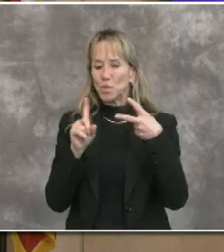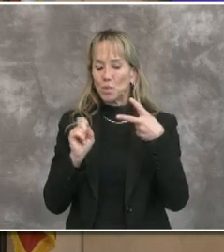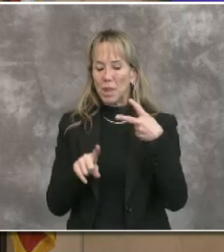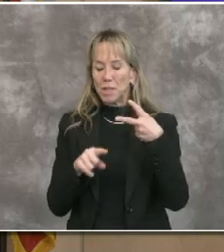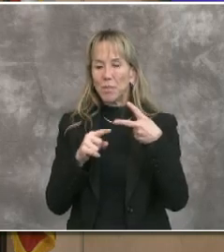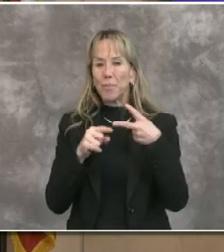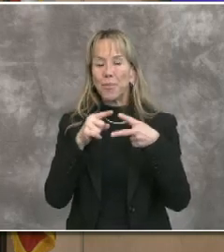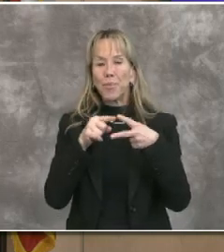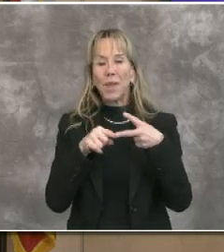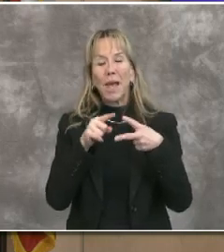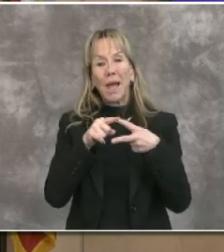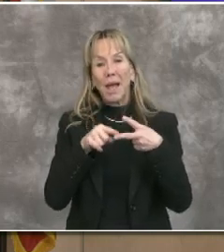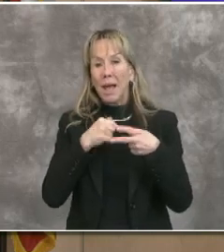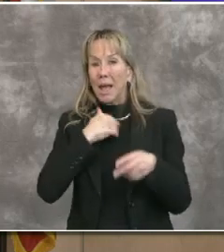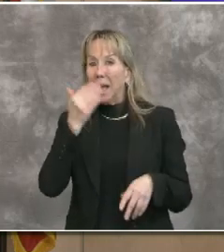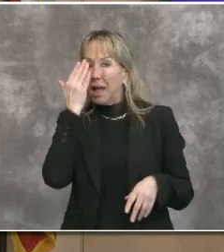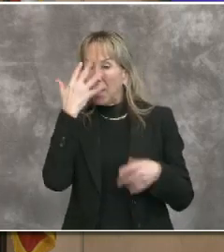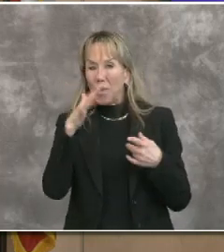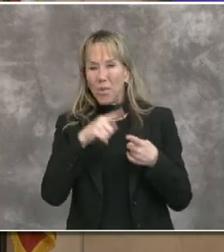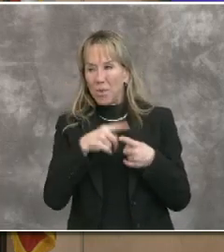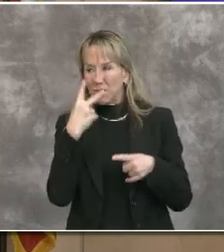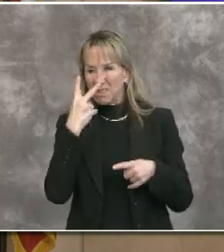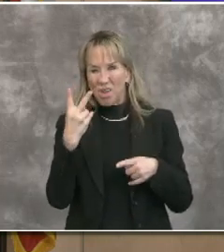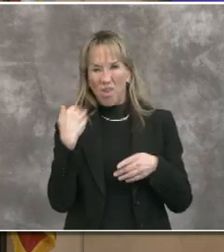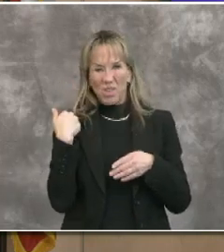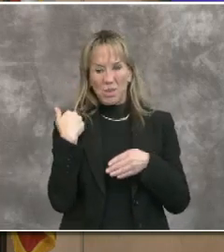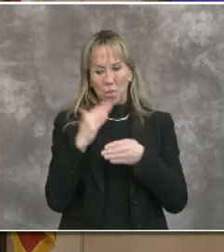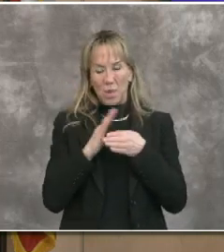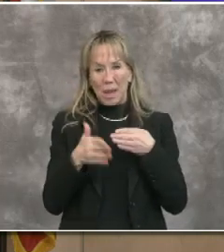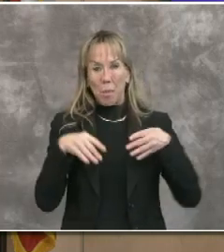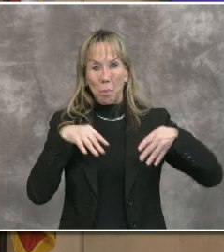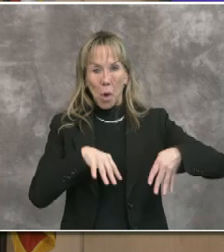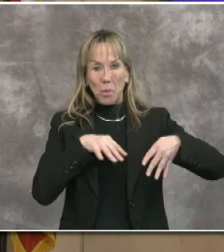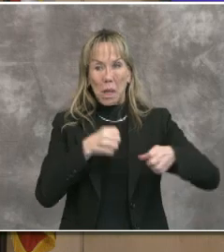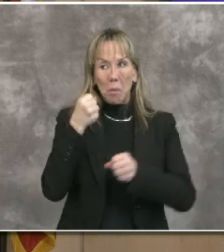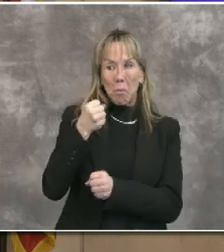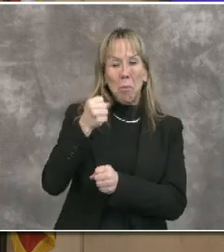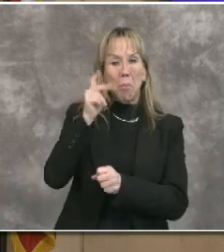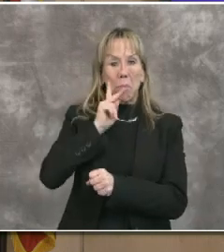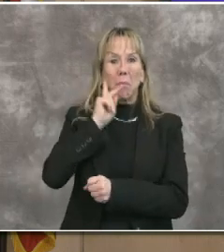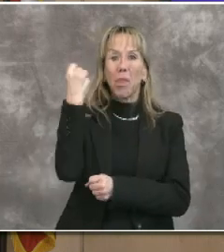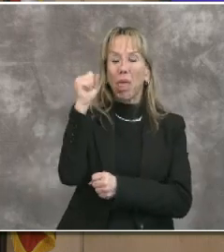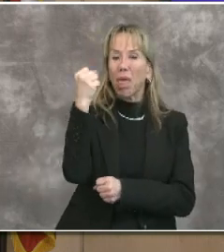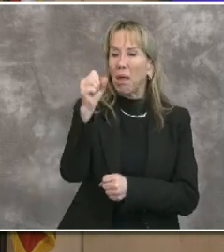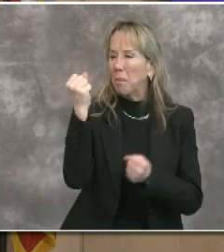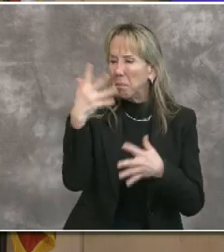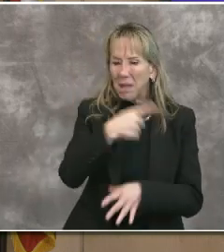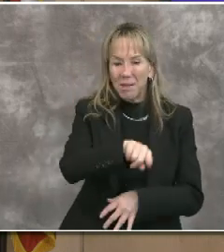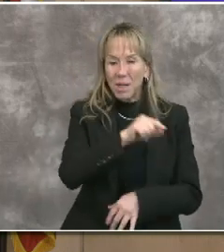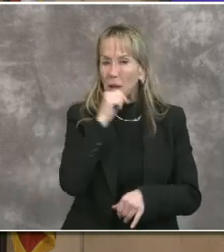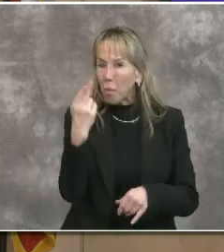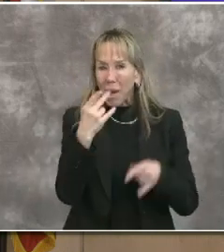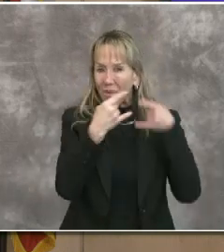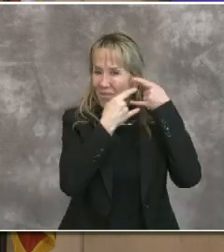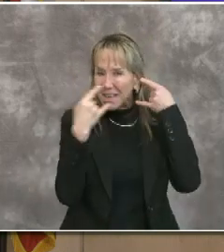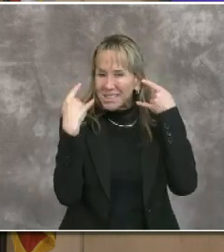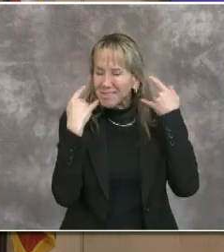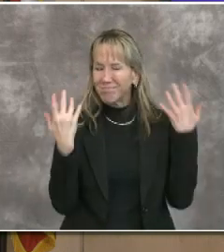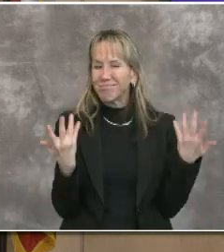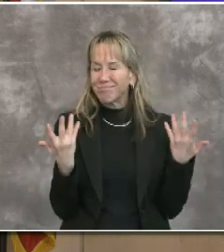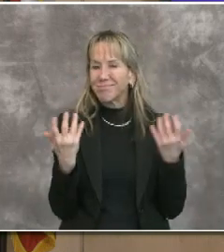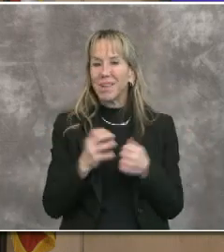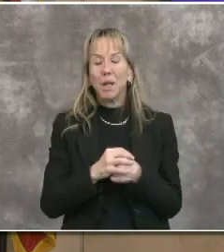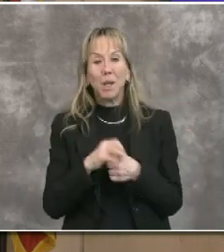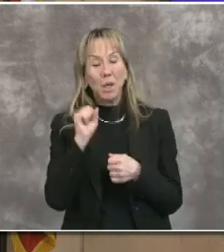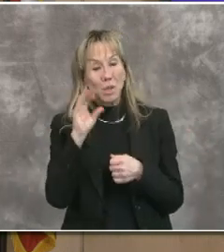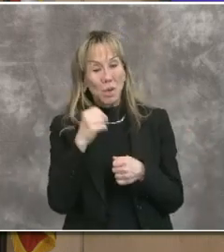kind of concerned in watching the protest, as was mentioned already, and the fact that many people weren't wearing face coverings. So is